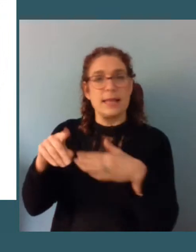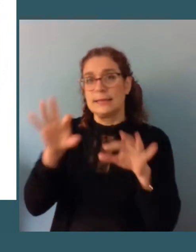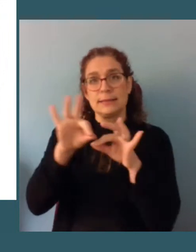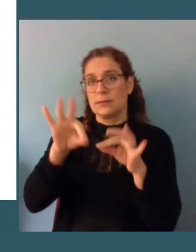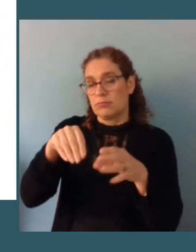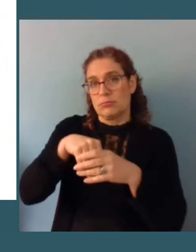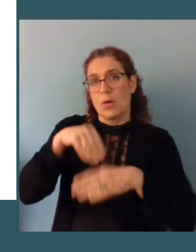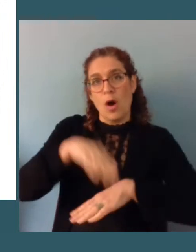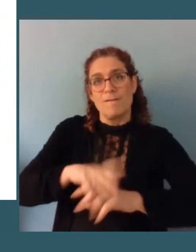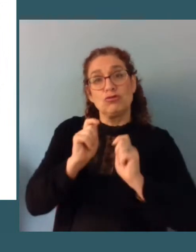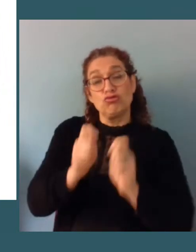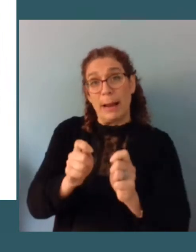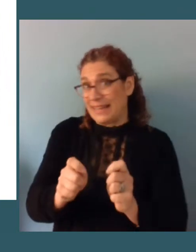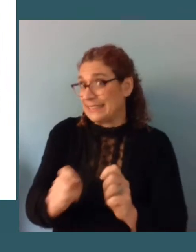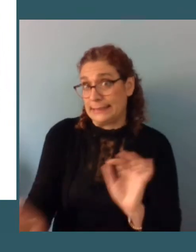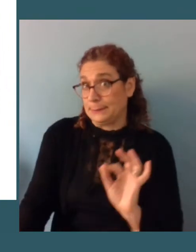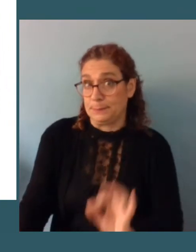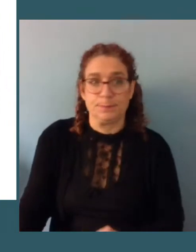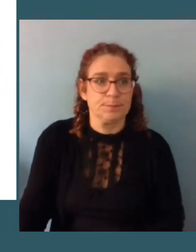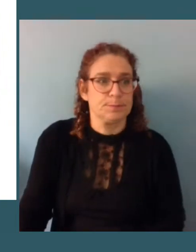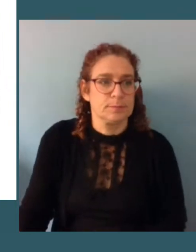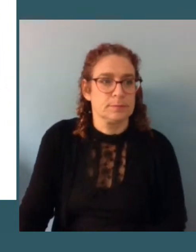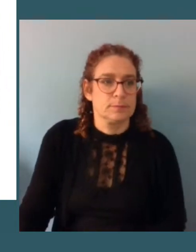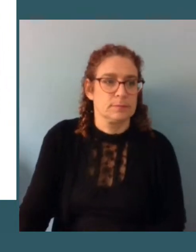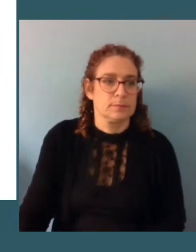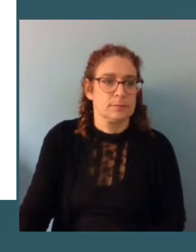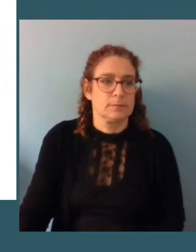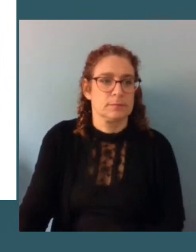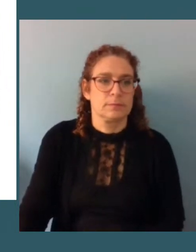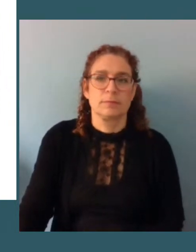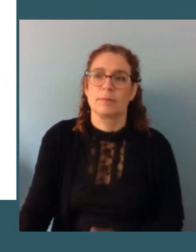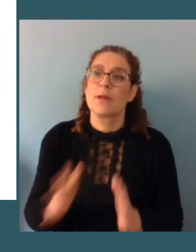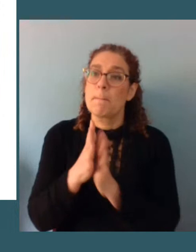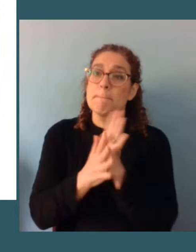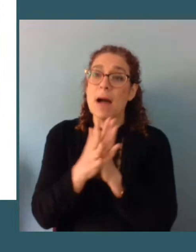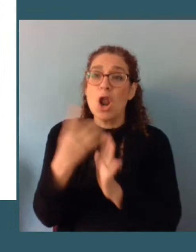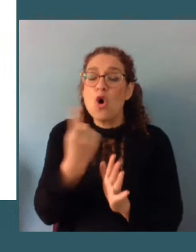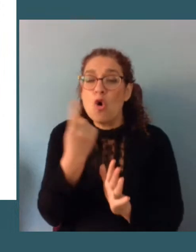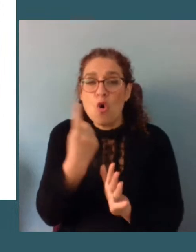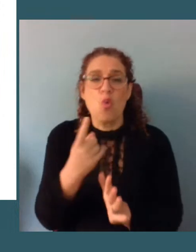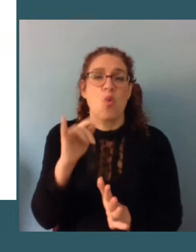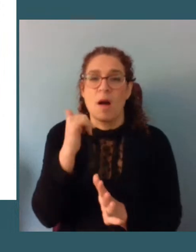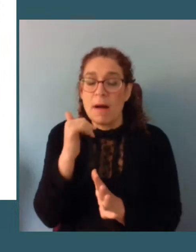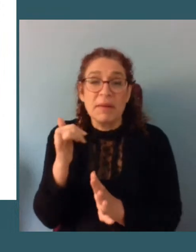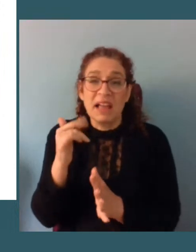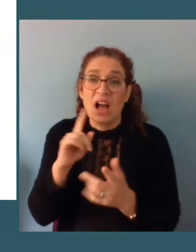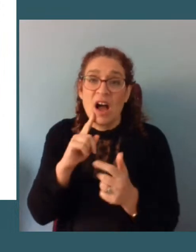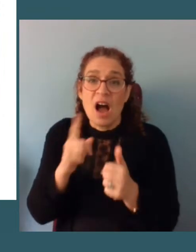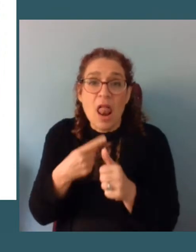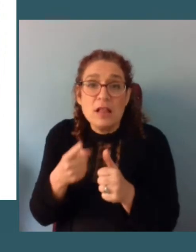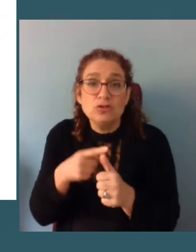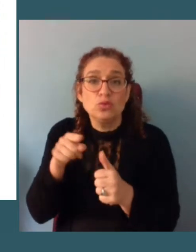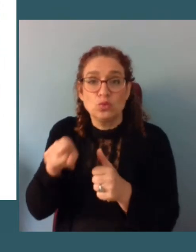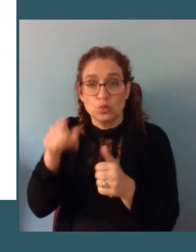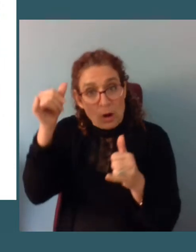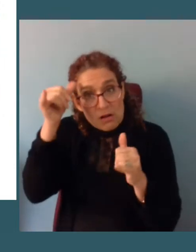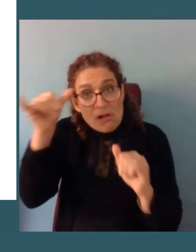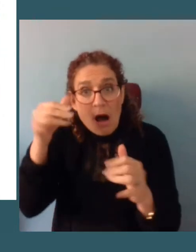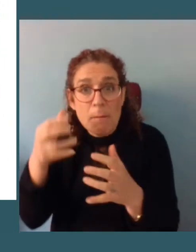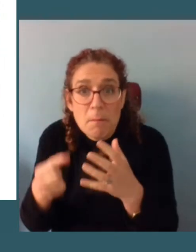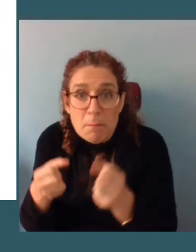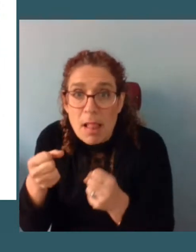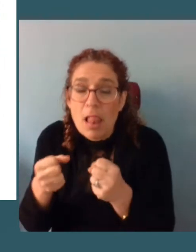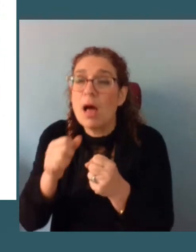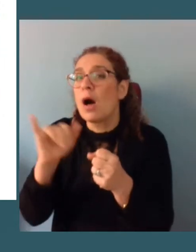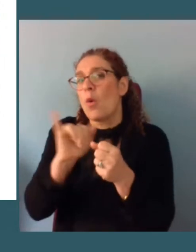have been diagnosed with a food allergy, maybe cow's milk or peanut or egg allergy